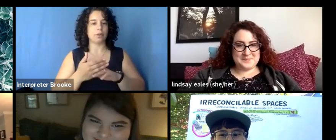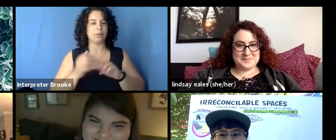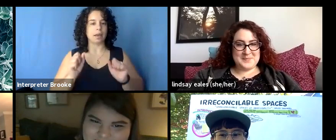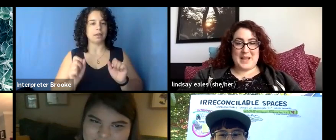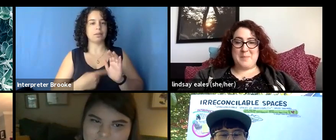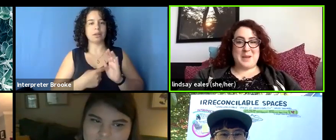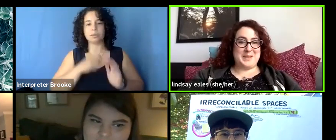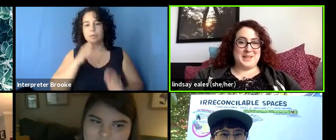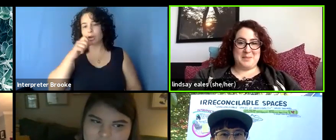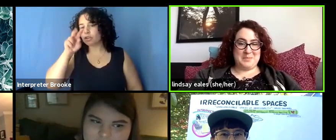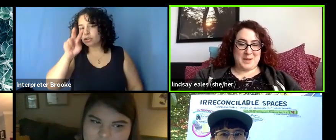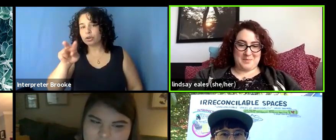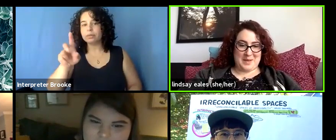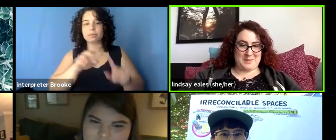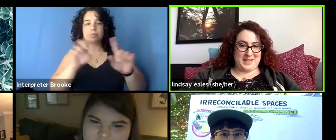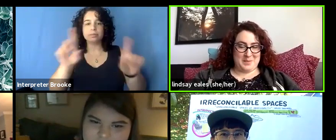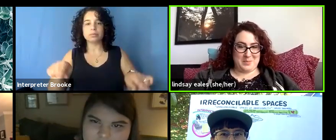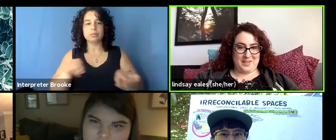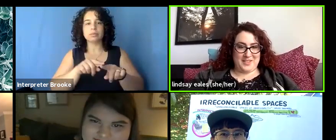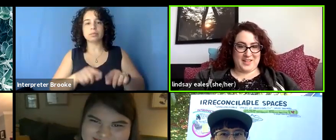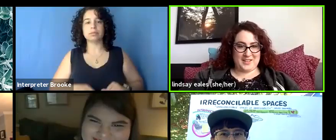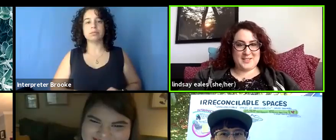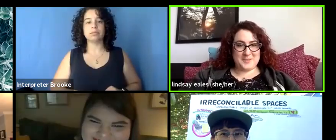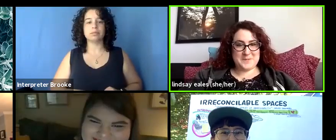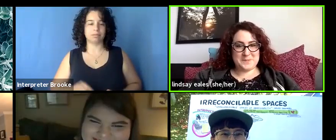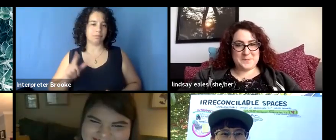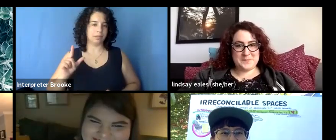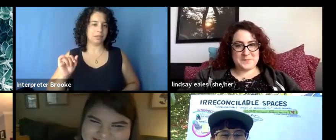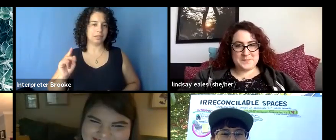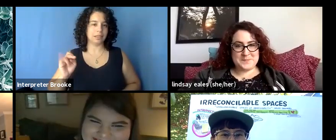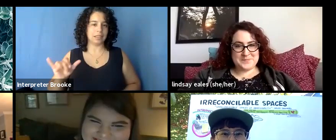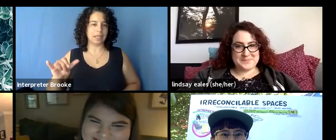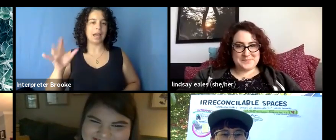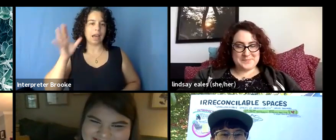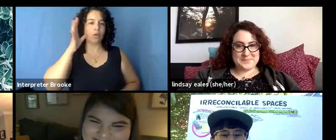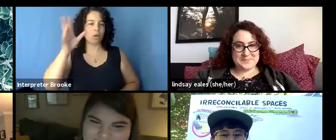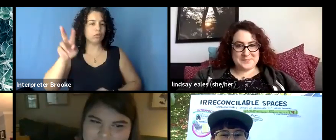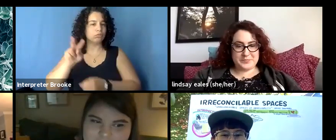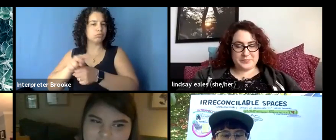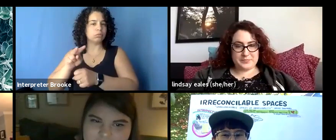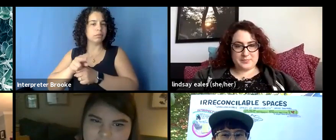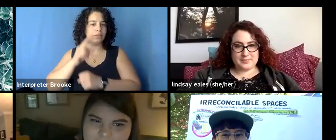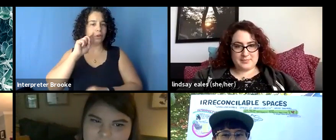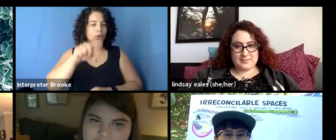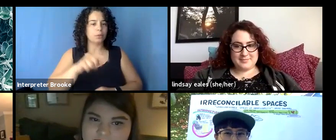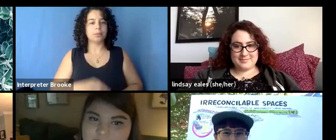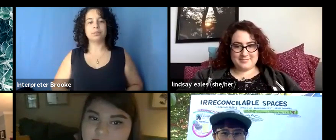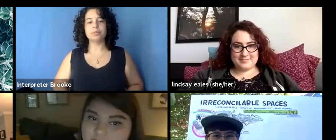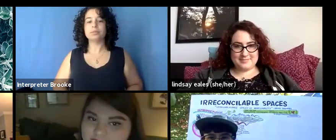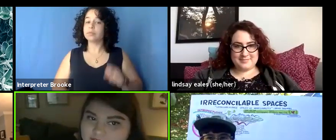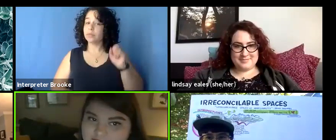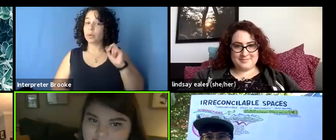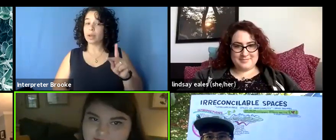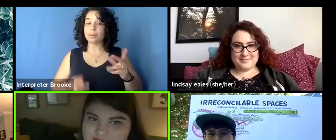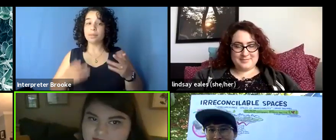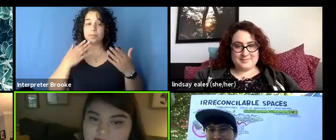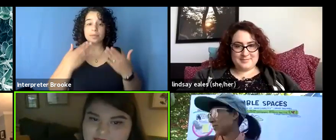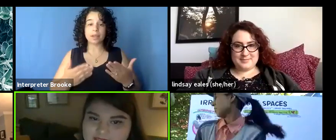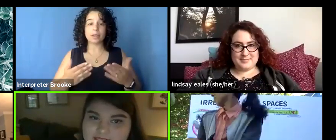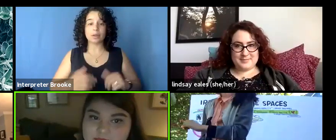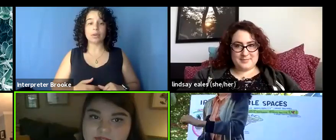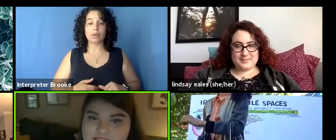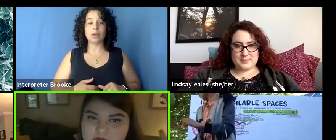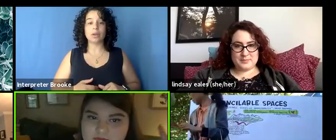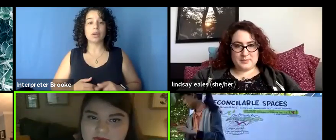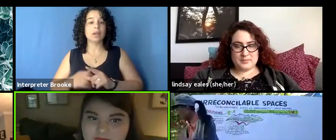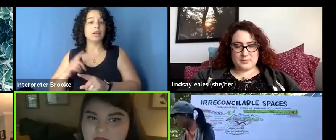screen. Yeah, I'm happy to keep an eye on that. So. Thank you. Okay. Real quickly, Jill, if that's all right,